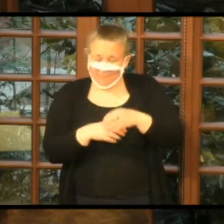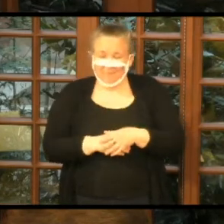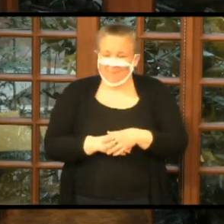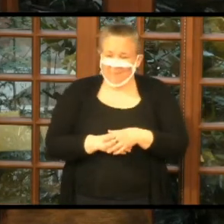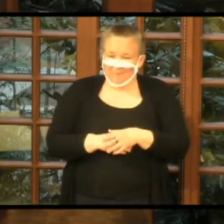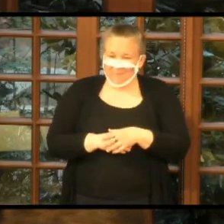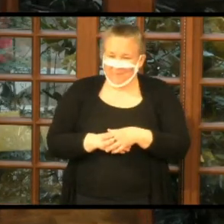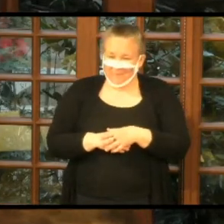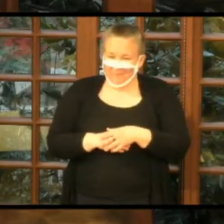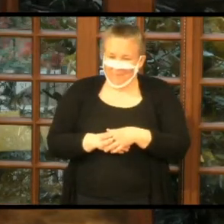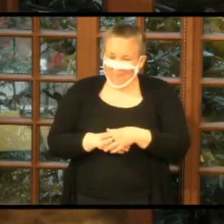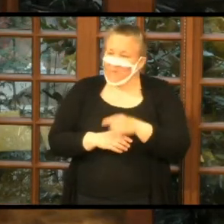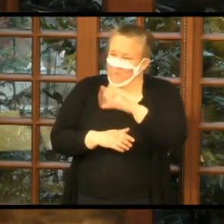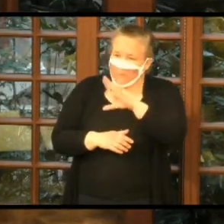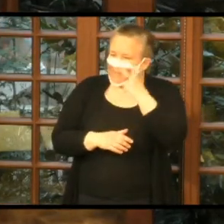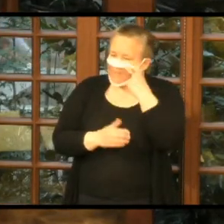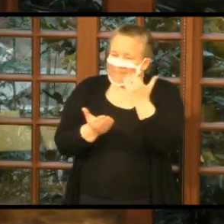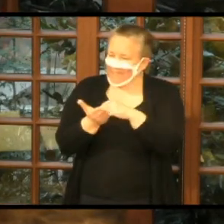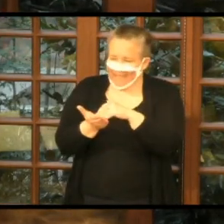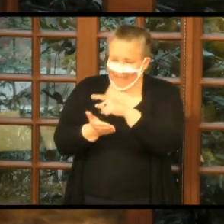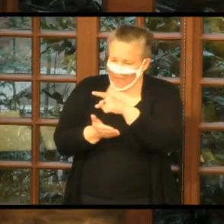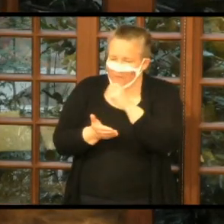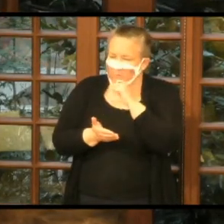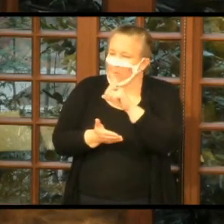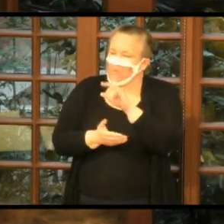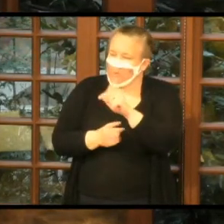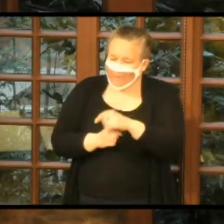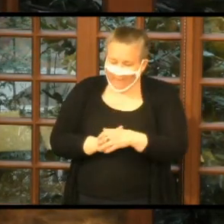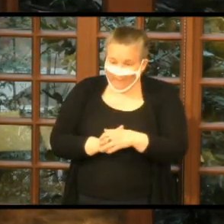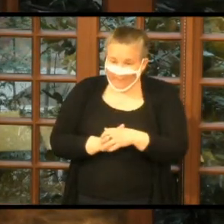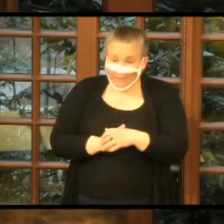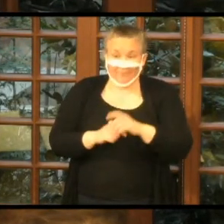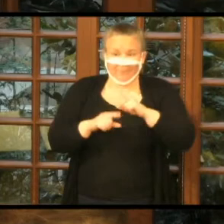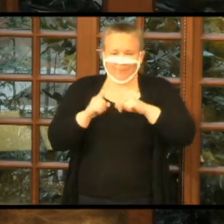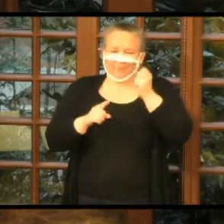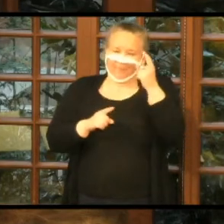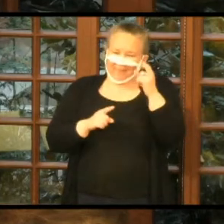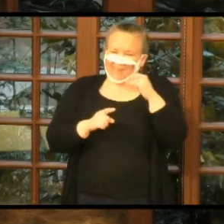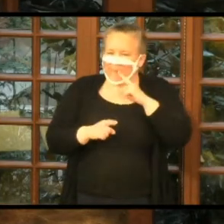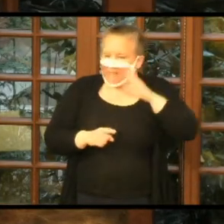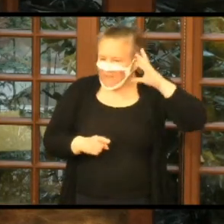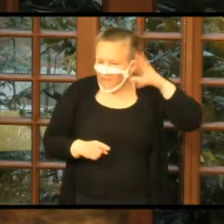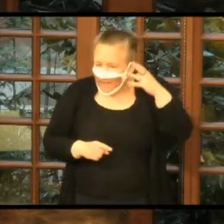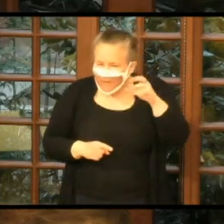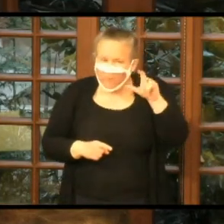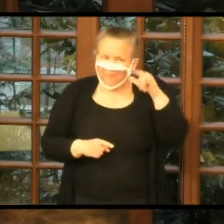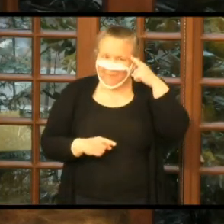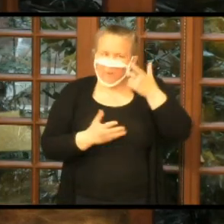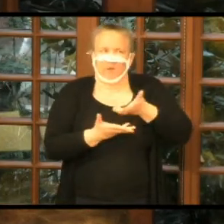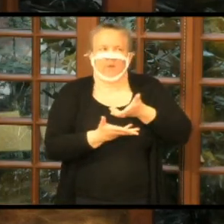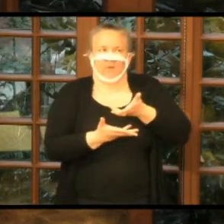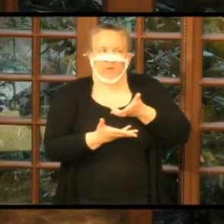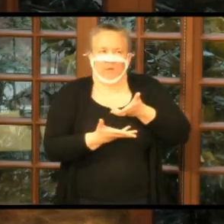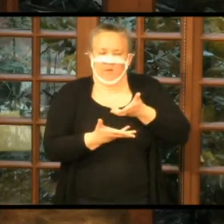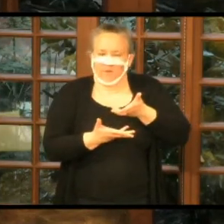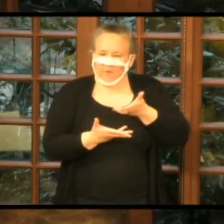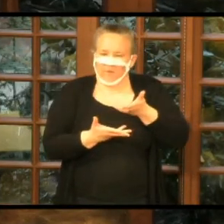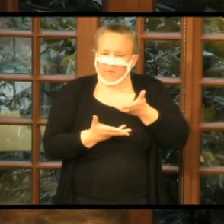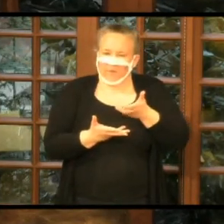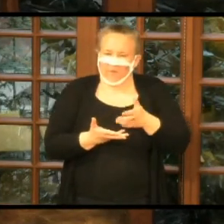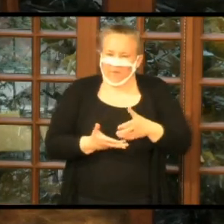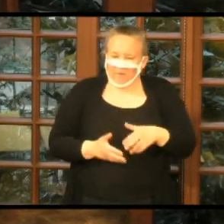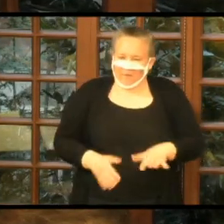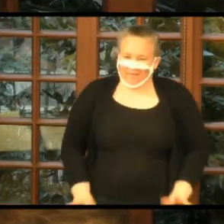You will never see it again. Don't do it. But that would be insane, Lucy thought, releasing her skirt from